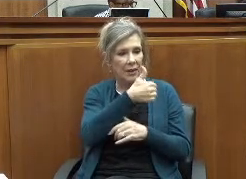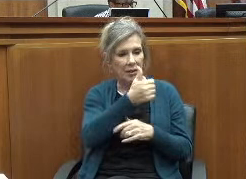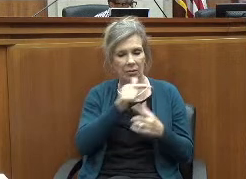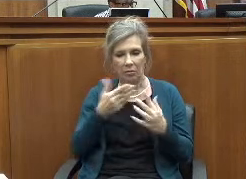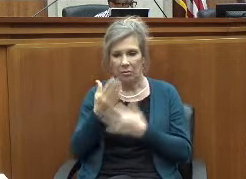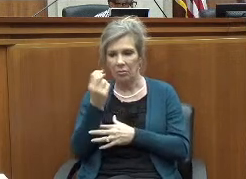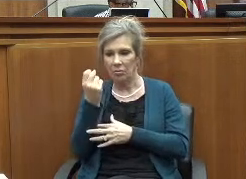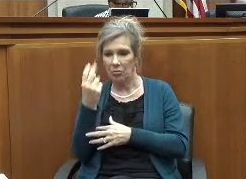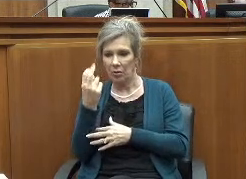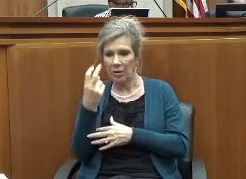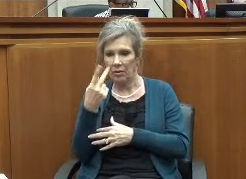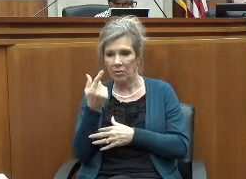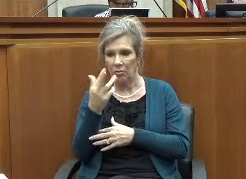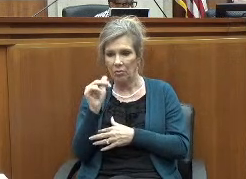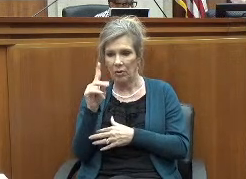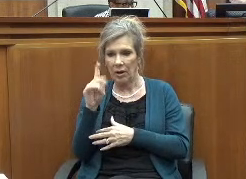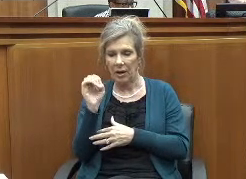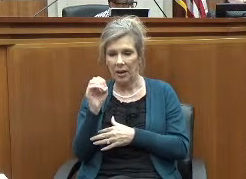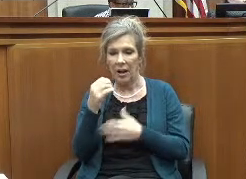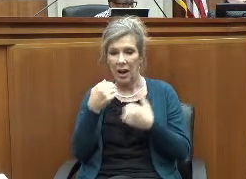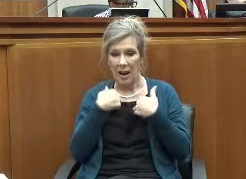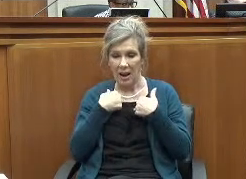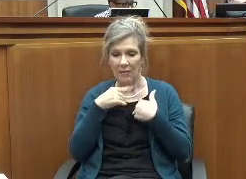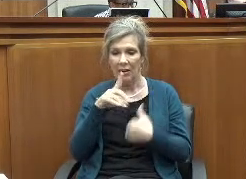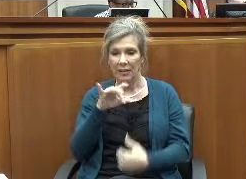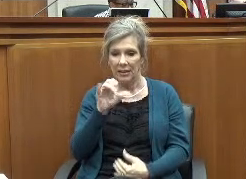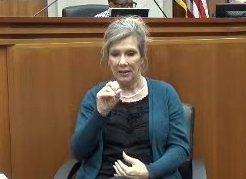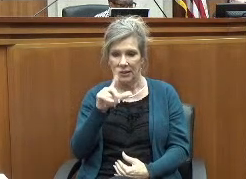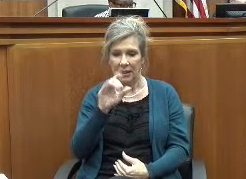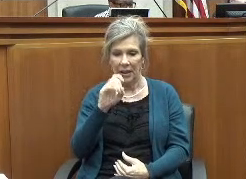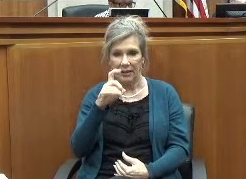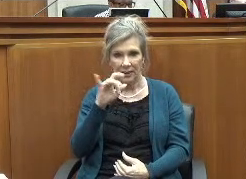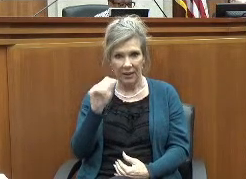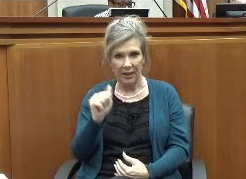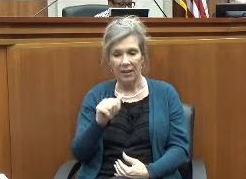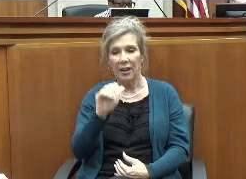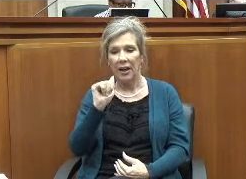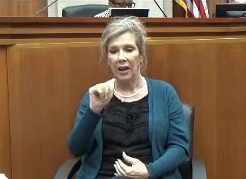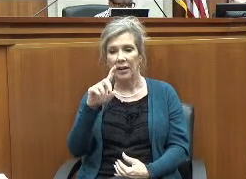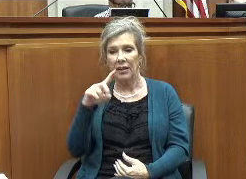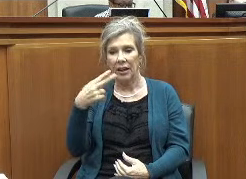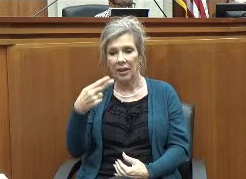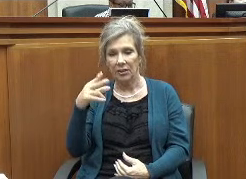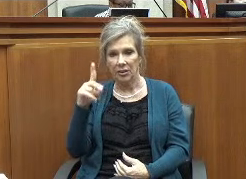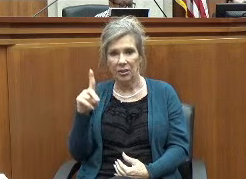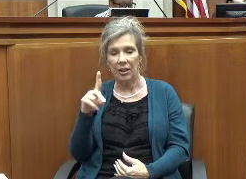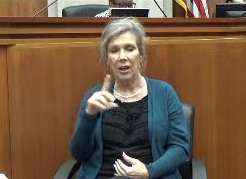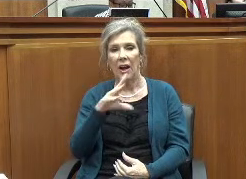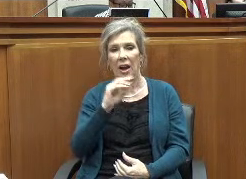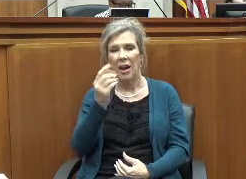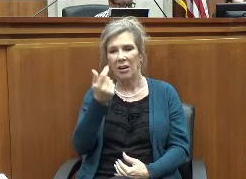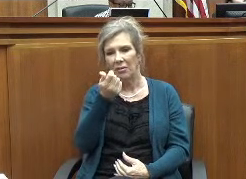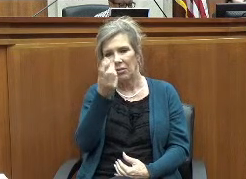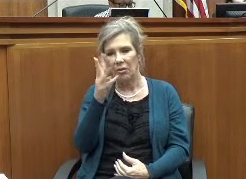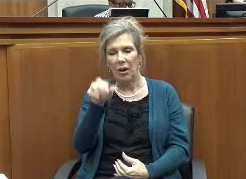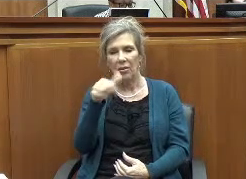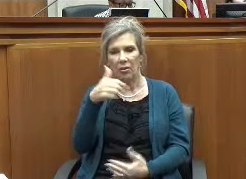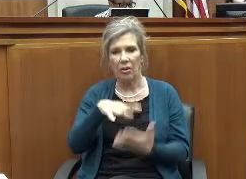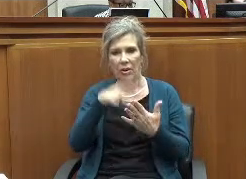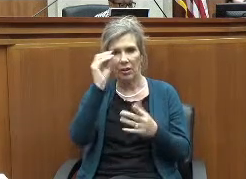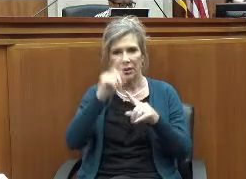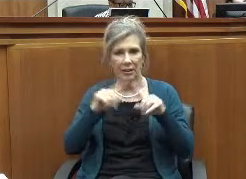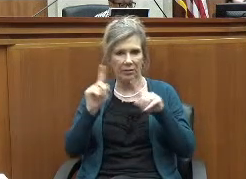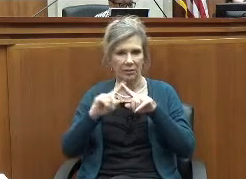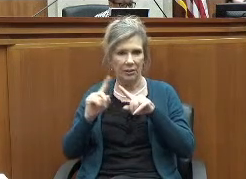grade. I have dyslexia, ADHD, and a couple of other learning differences.